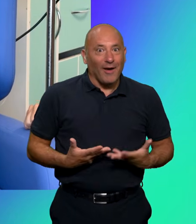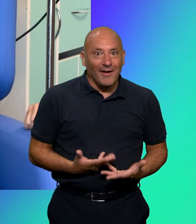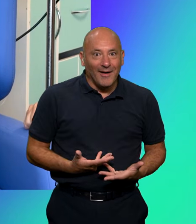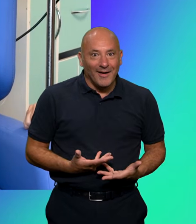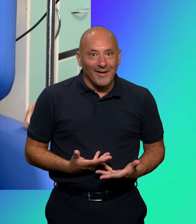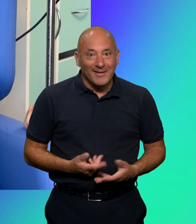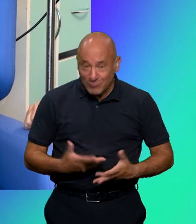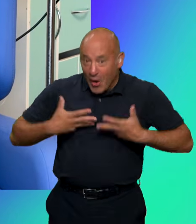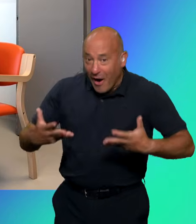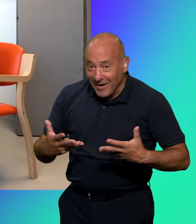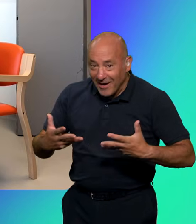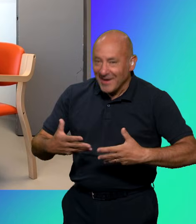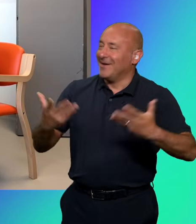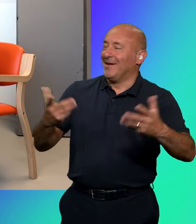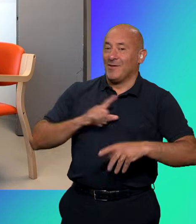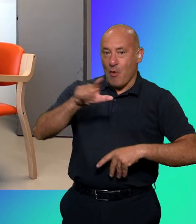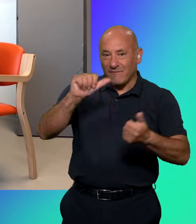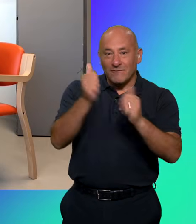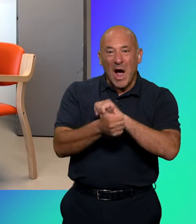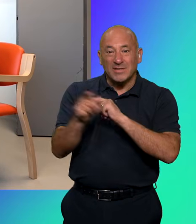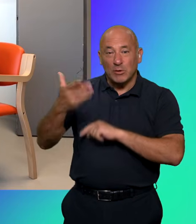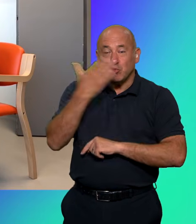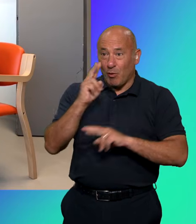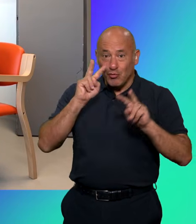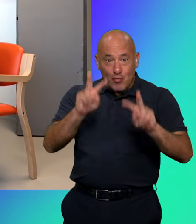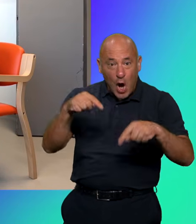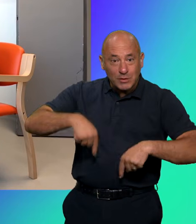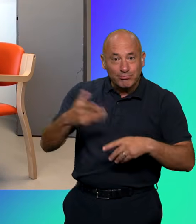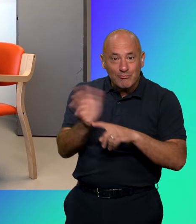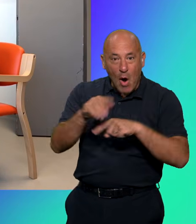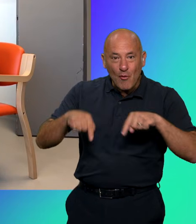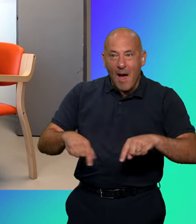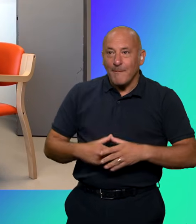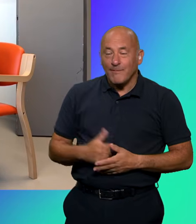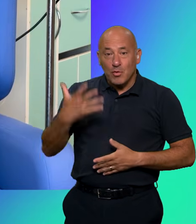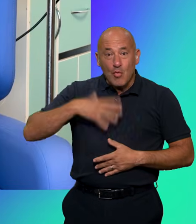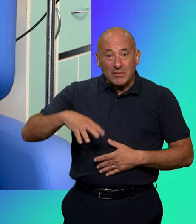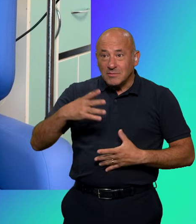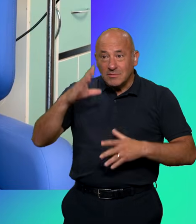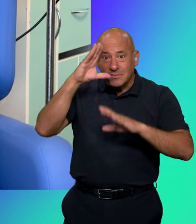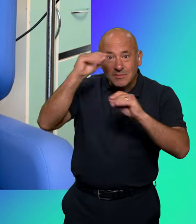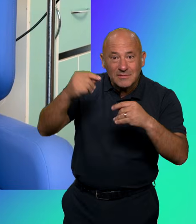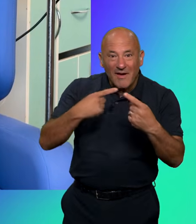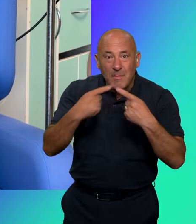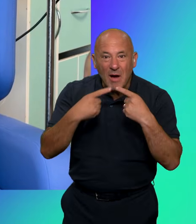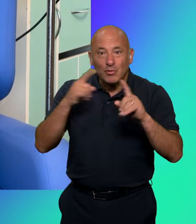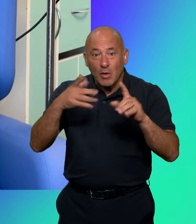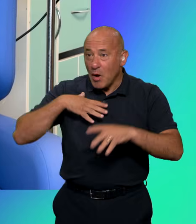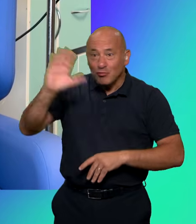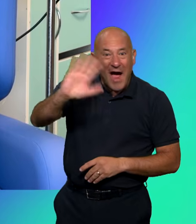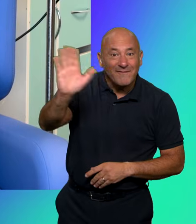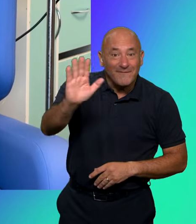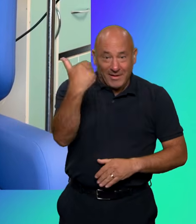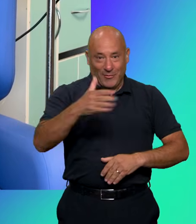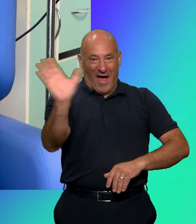Shocking. Shocking, because all your mates will be watching this in school. Do you have a message to them? Do you want to wave at them? Wave at that